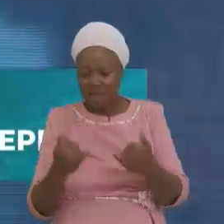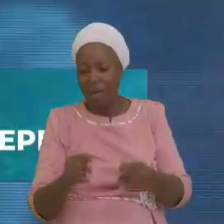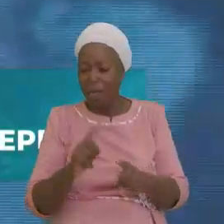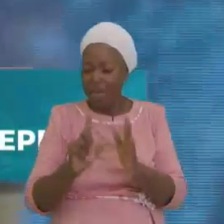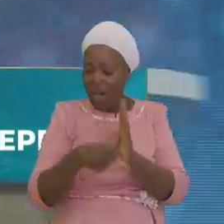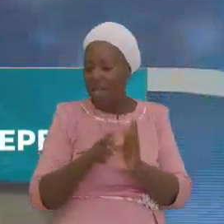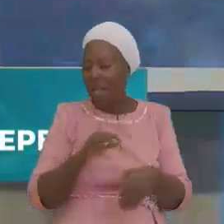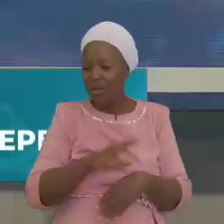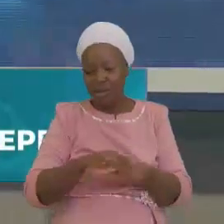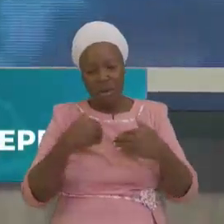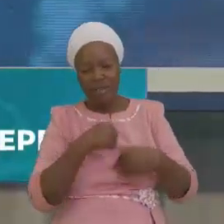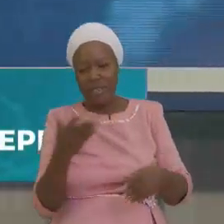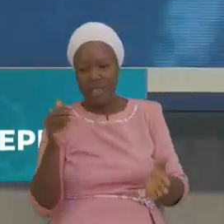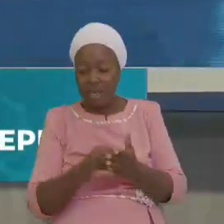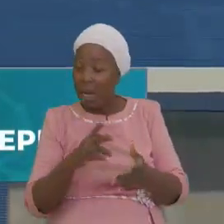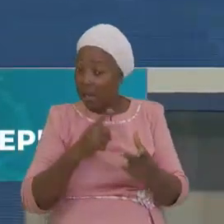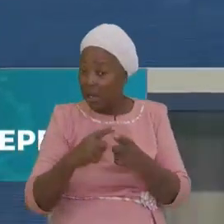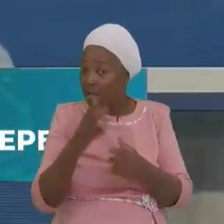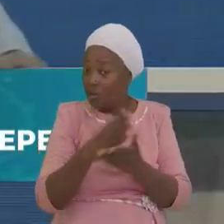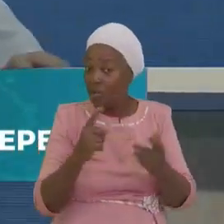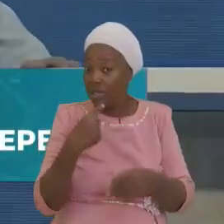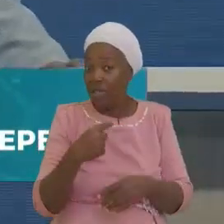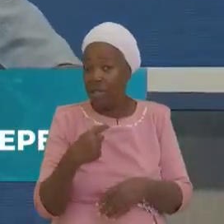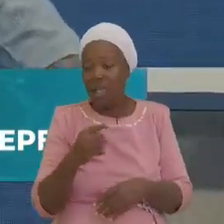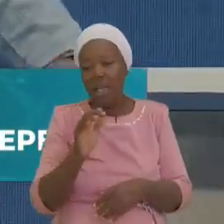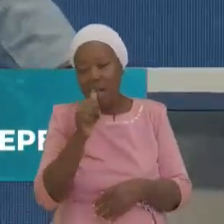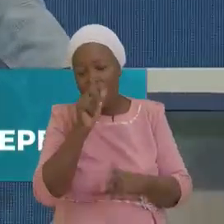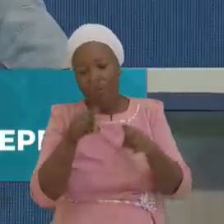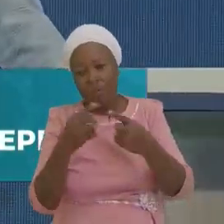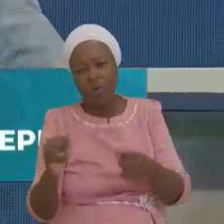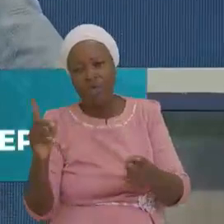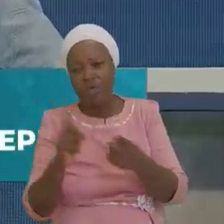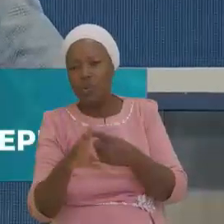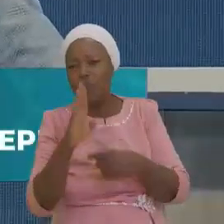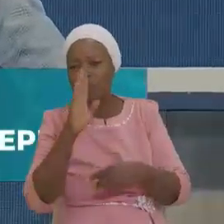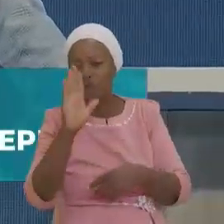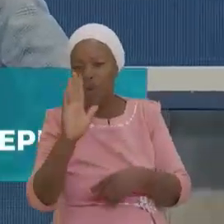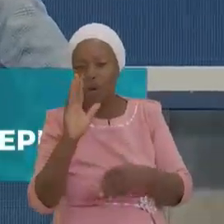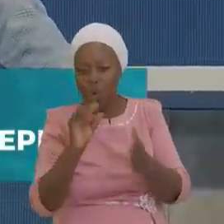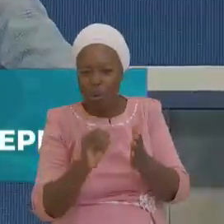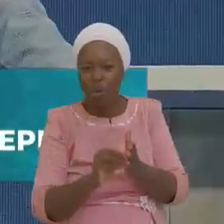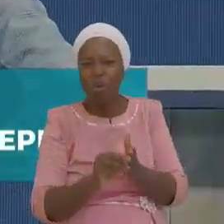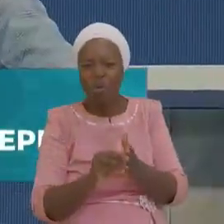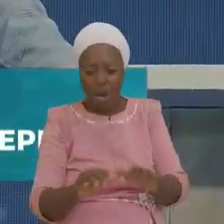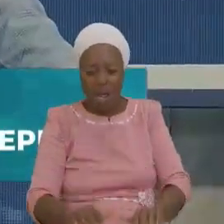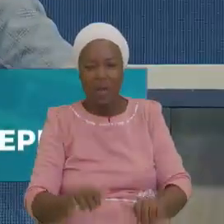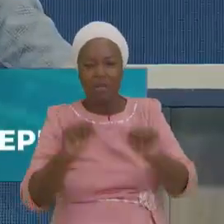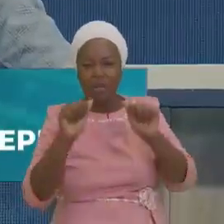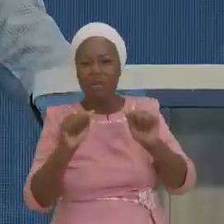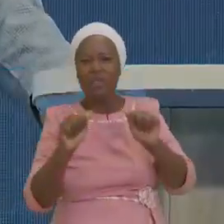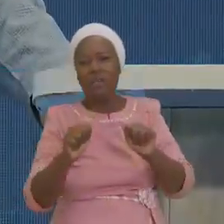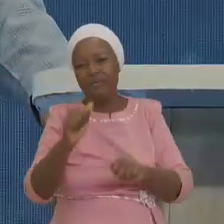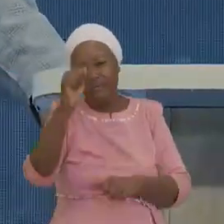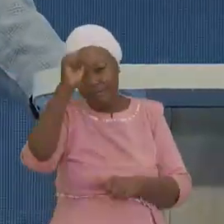And then somebody says, I'm going to be your adopted father.